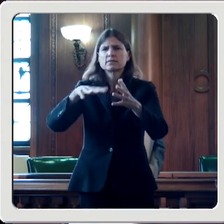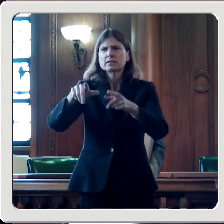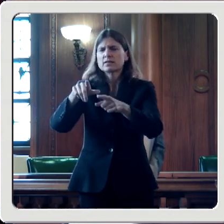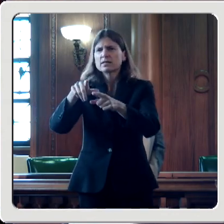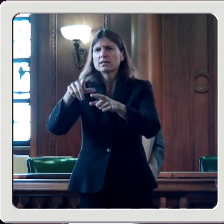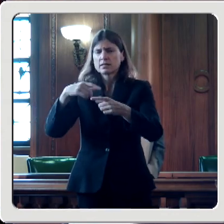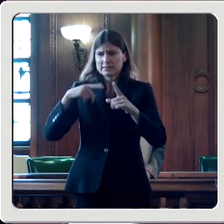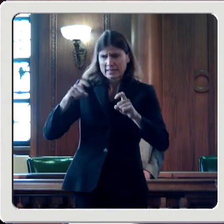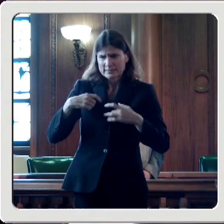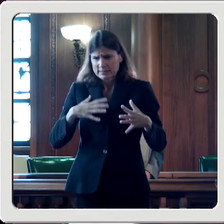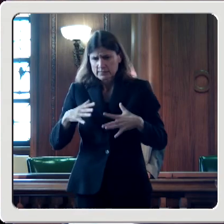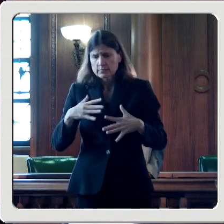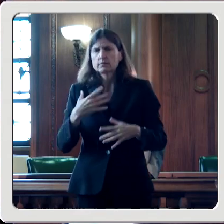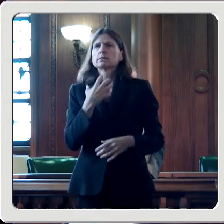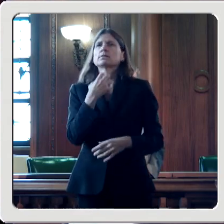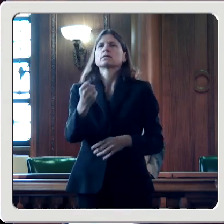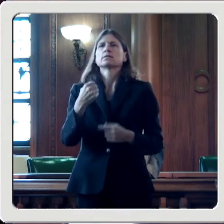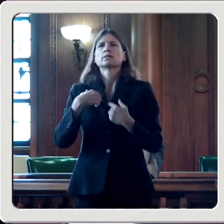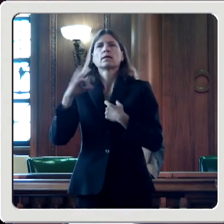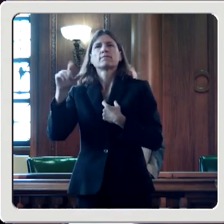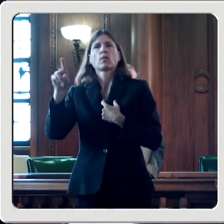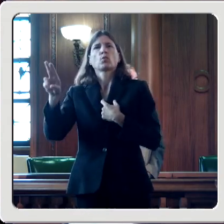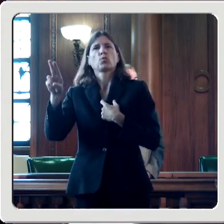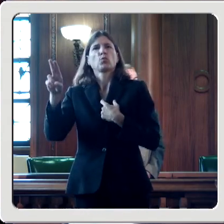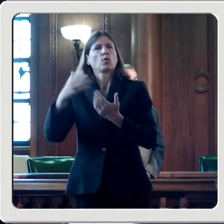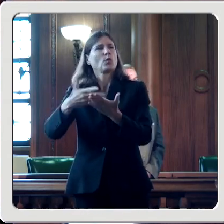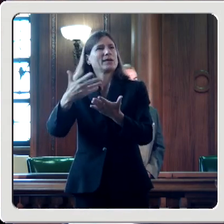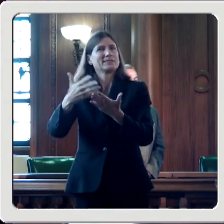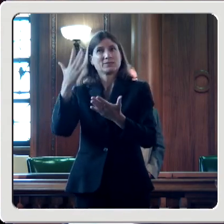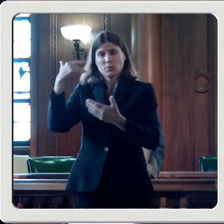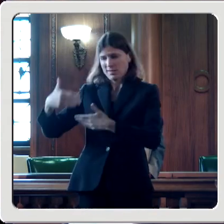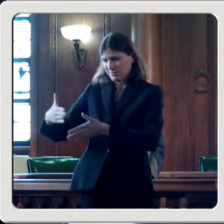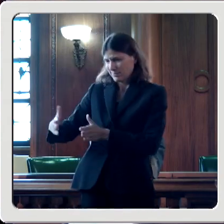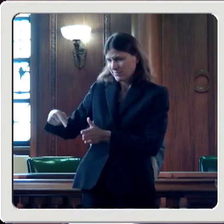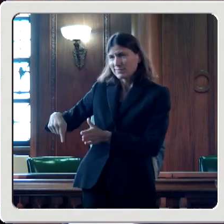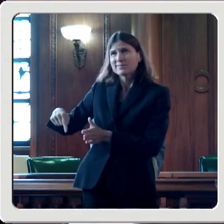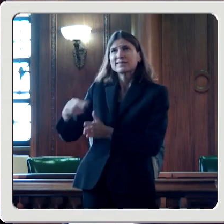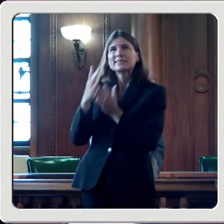because the flu virus can change a lot from one year to the next.